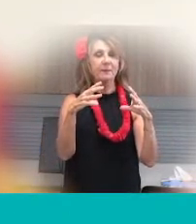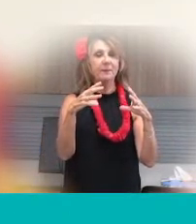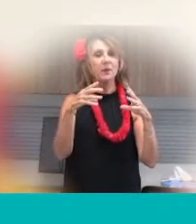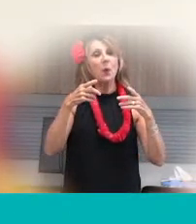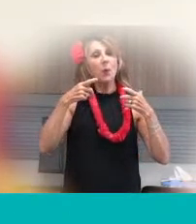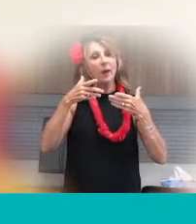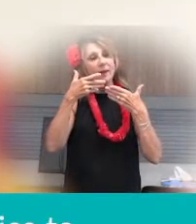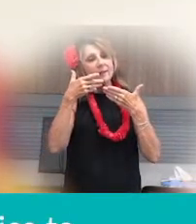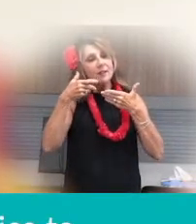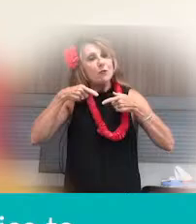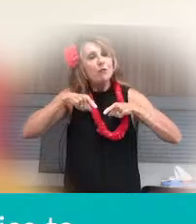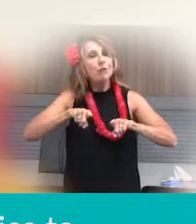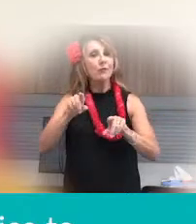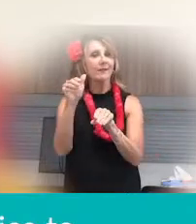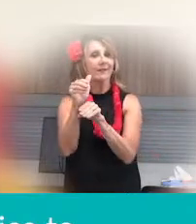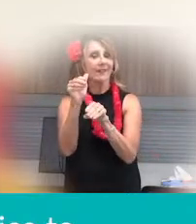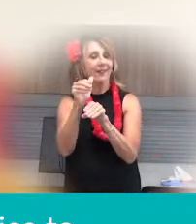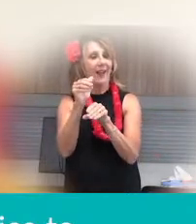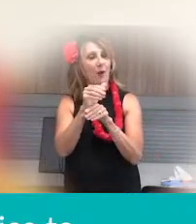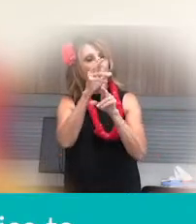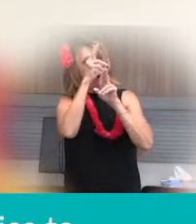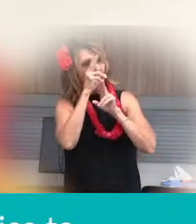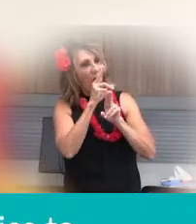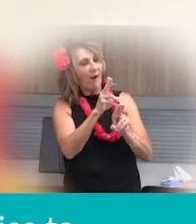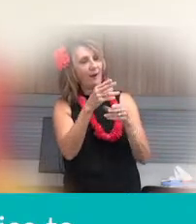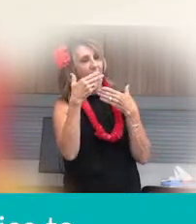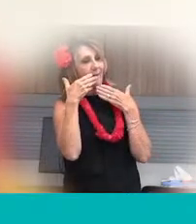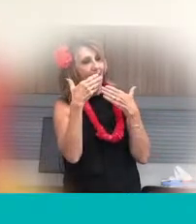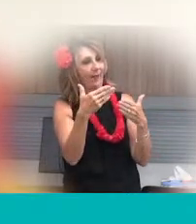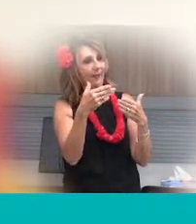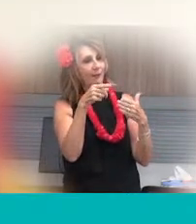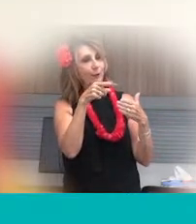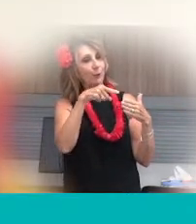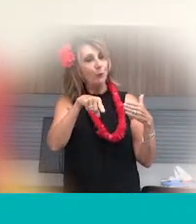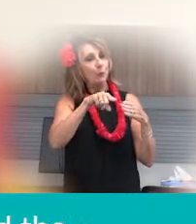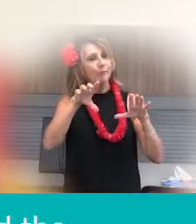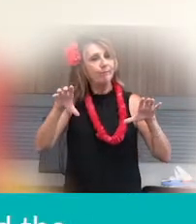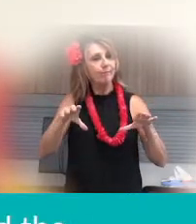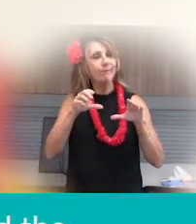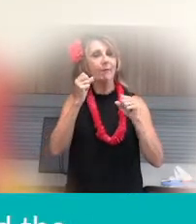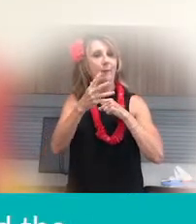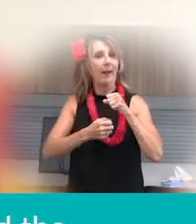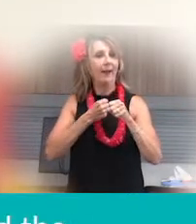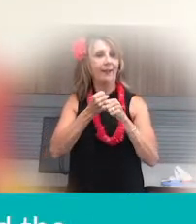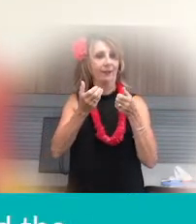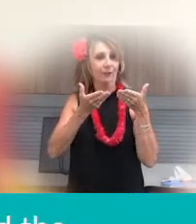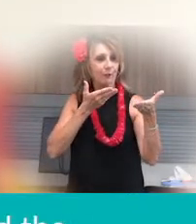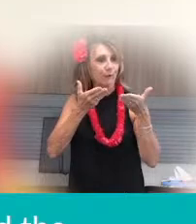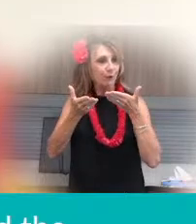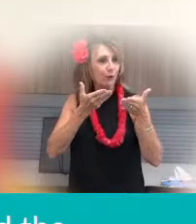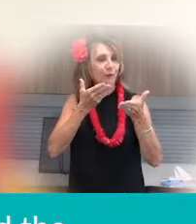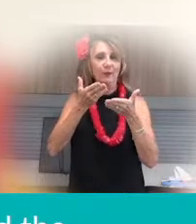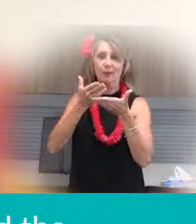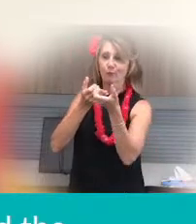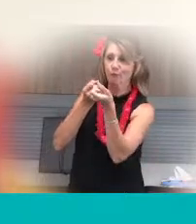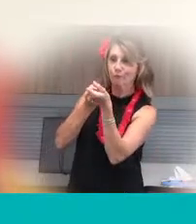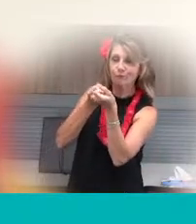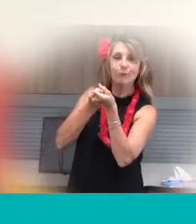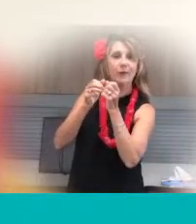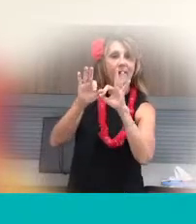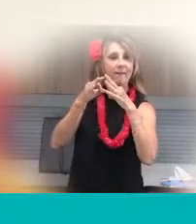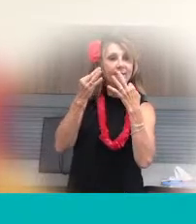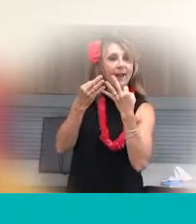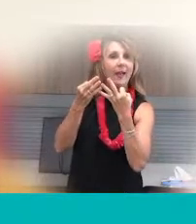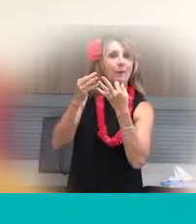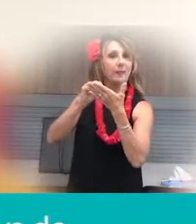thank you and to honor you for your years of service to our students and families, your colleagues, and the